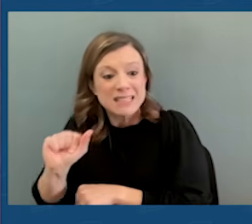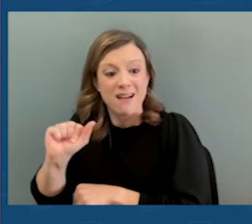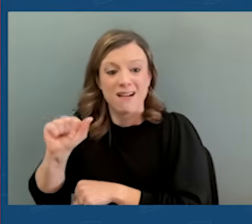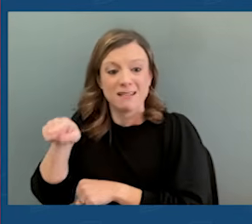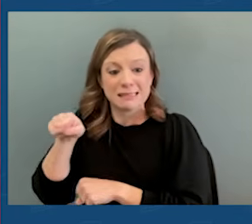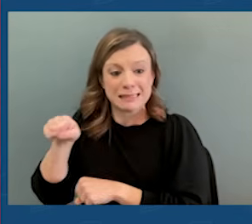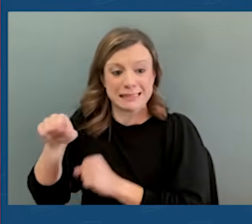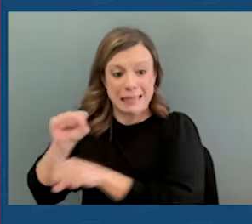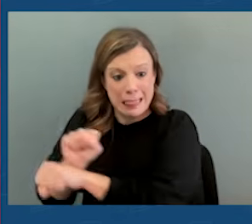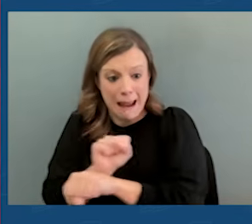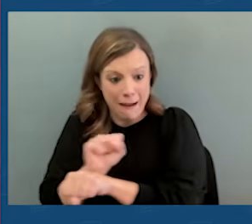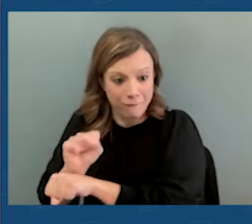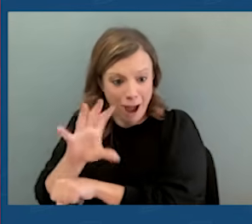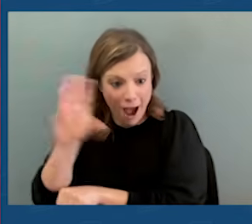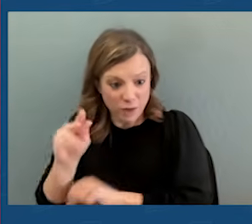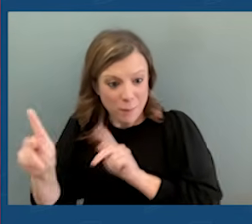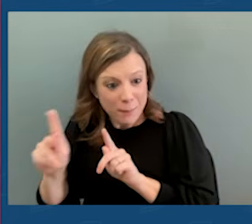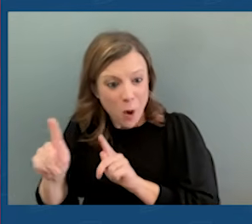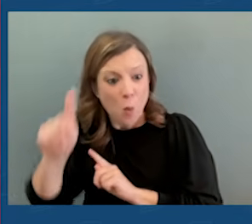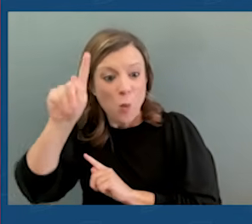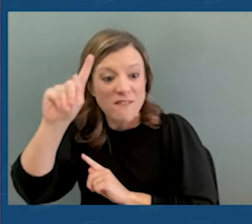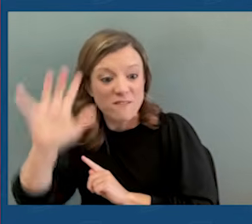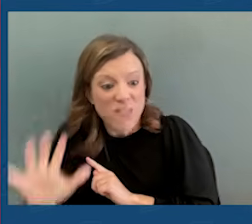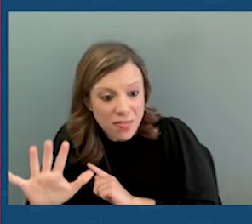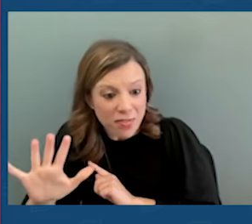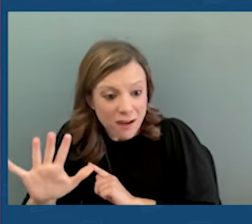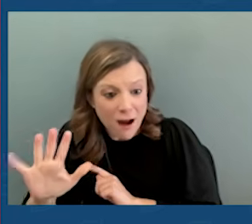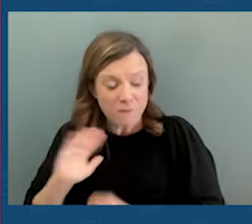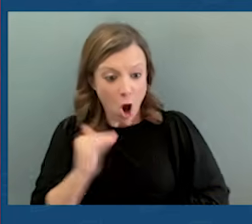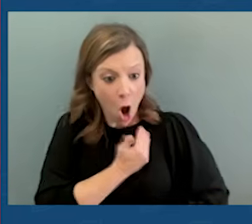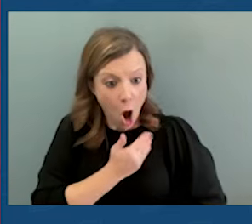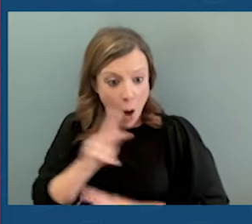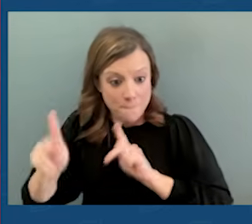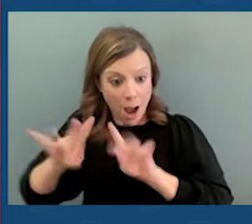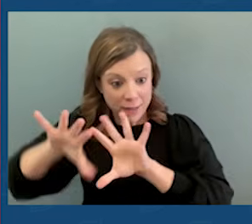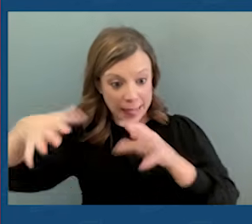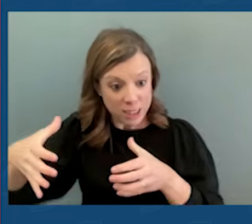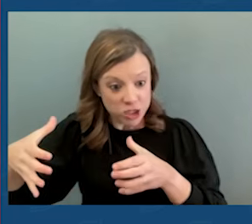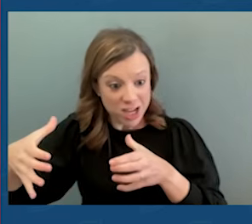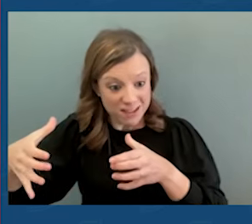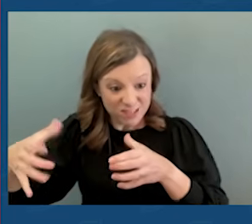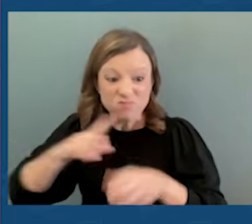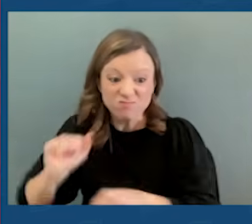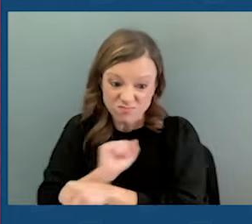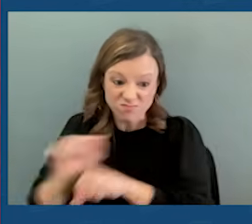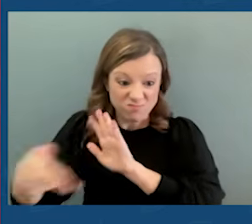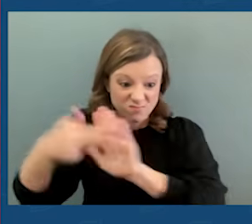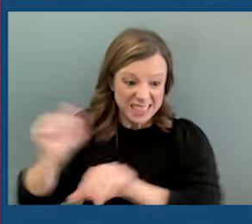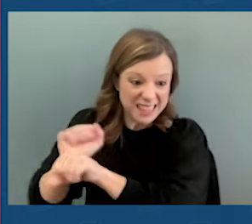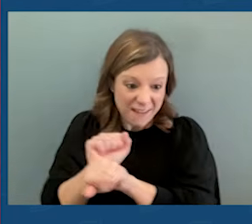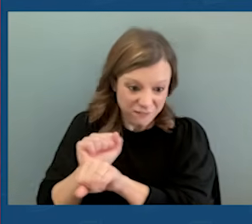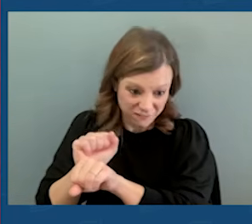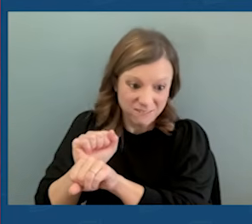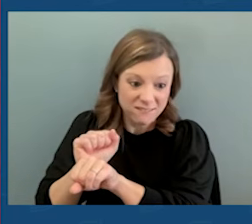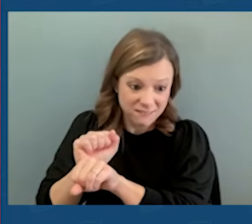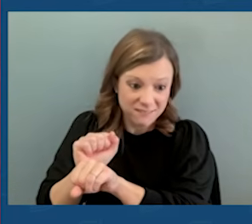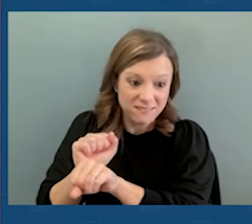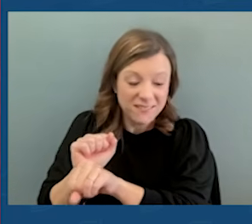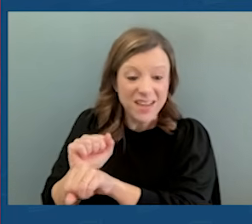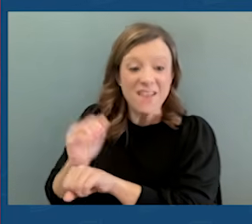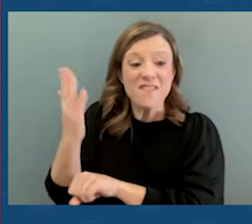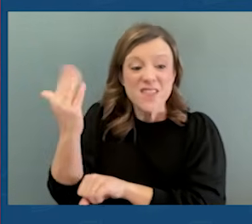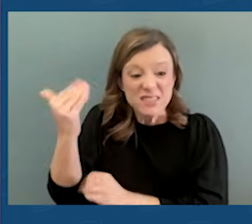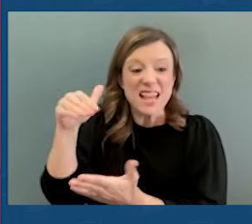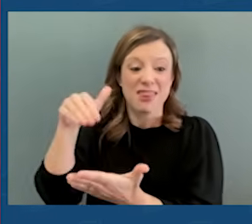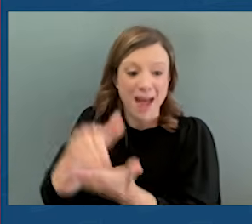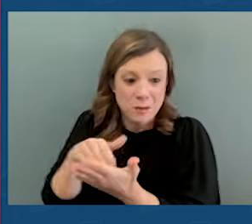fifth of our entire population was in bondage. Beginning in 1630, some 15,000 people